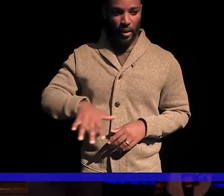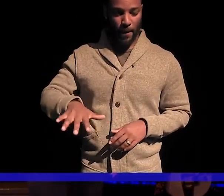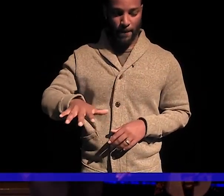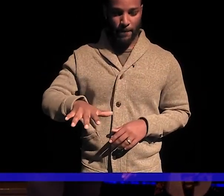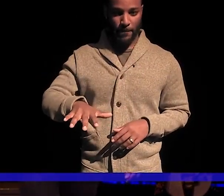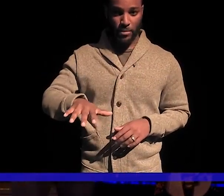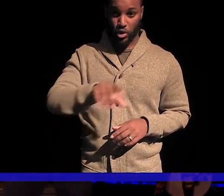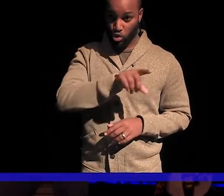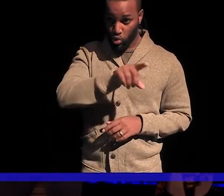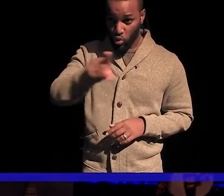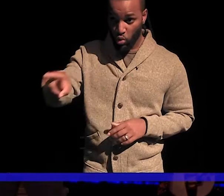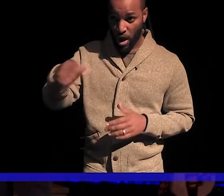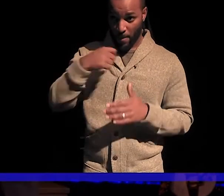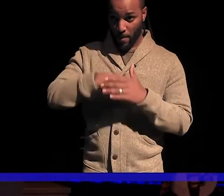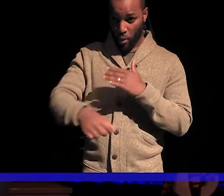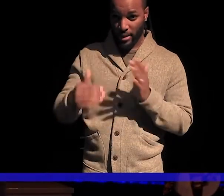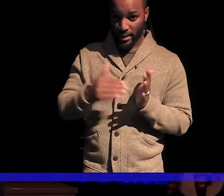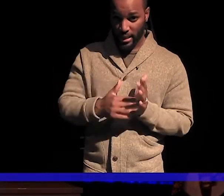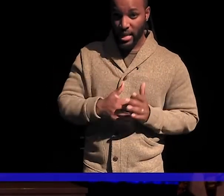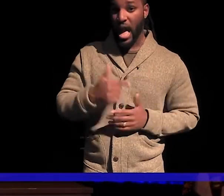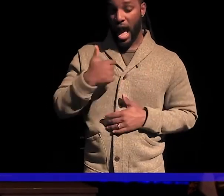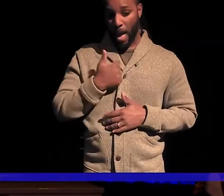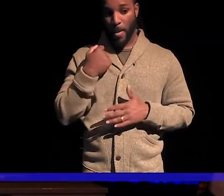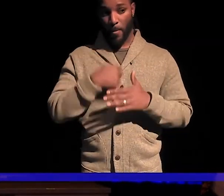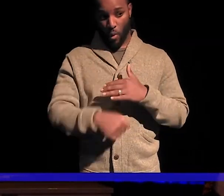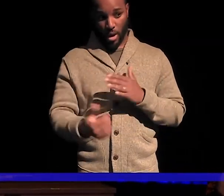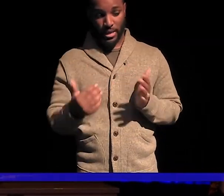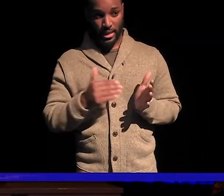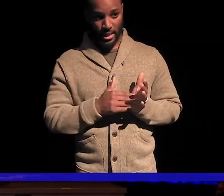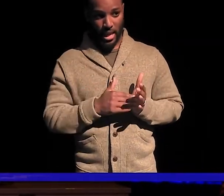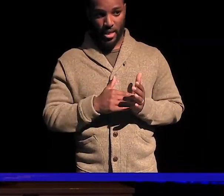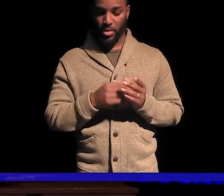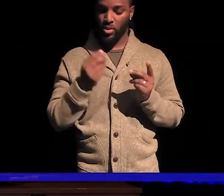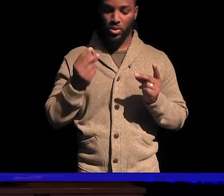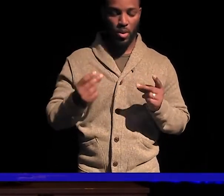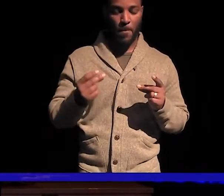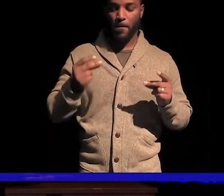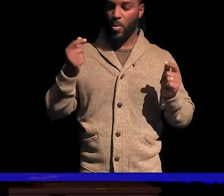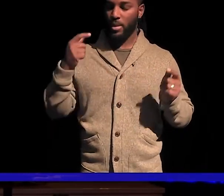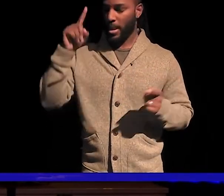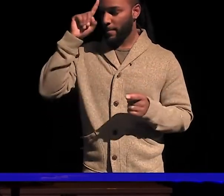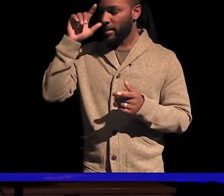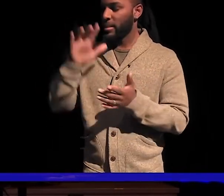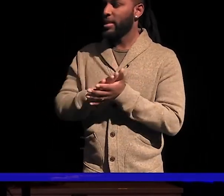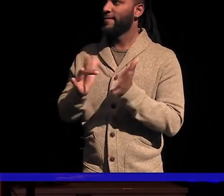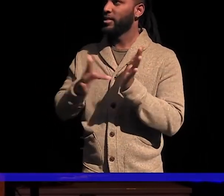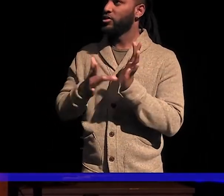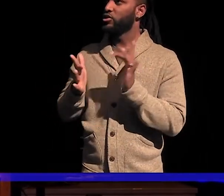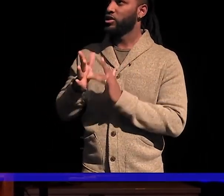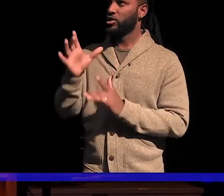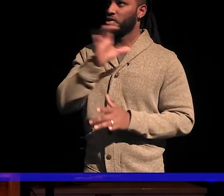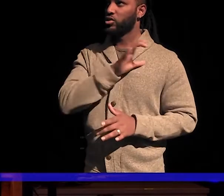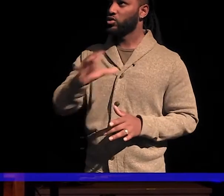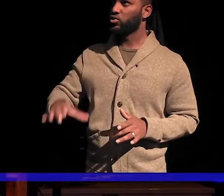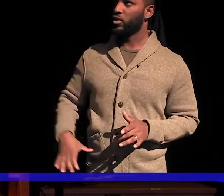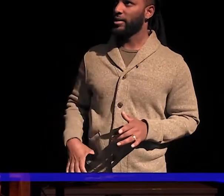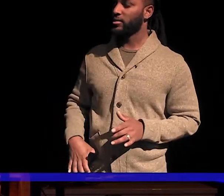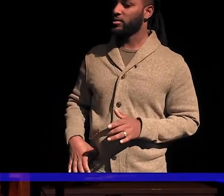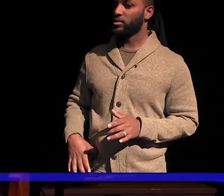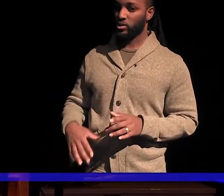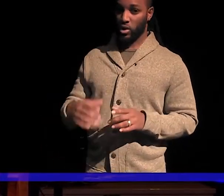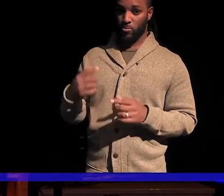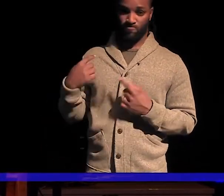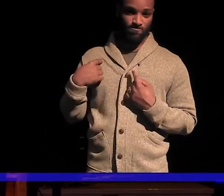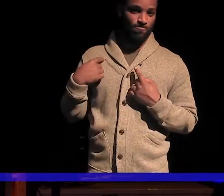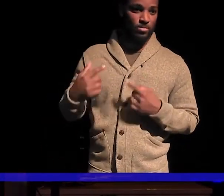You have been born again. I have been born again the moment that I believed in Jesus Christ. So since the inception of this life that I